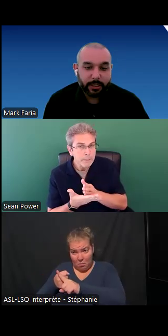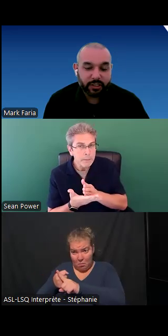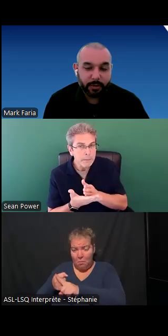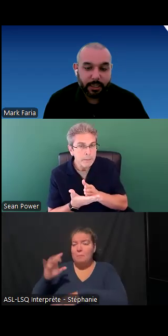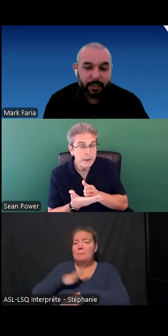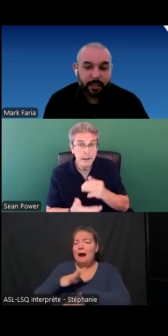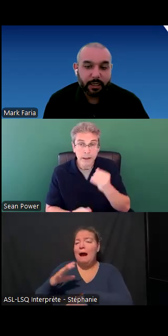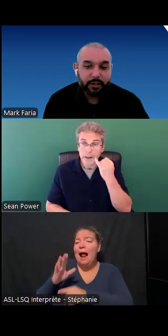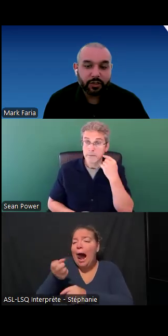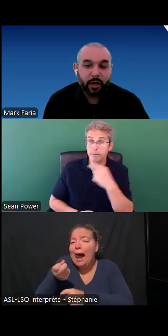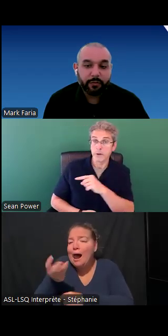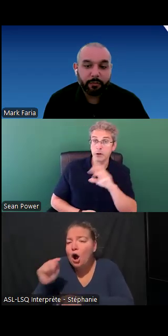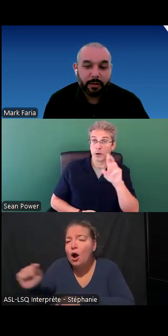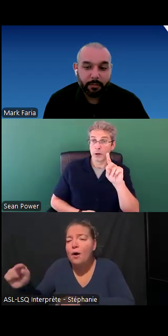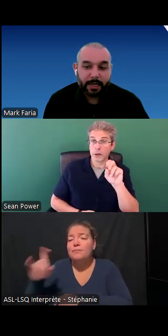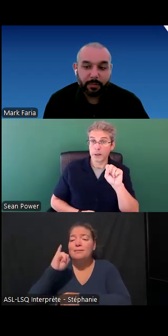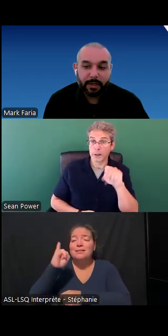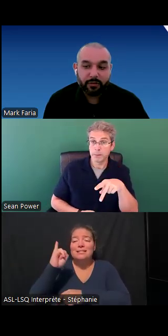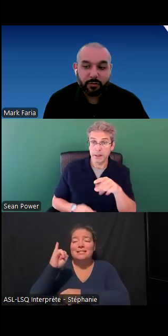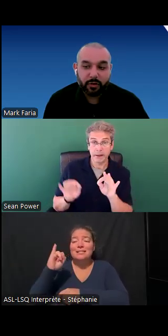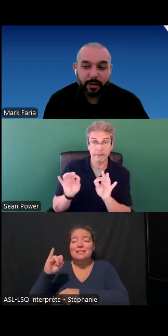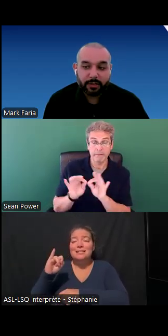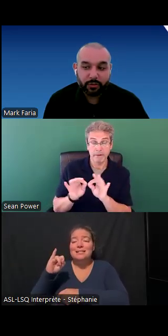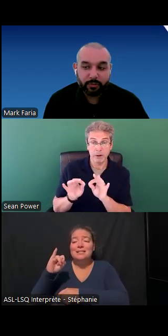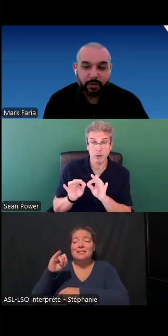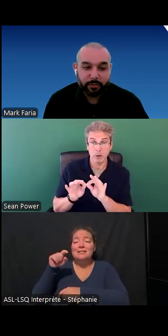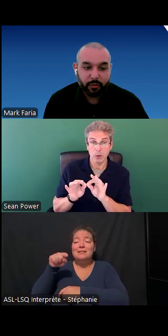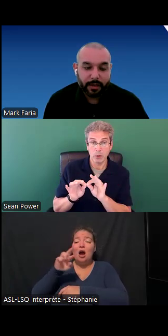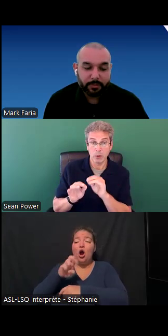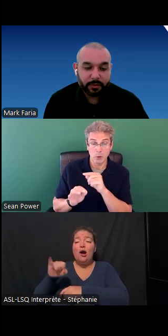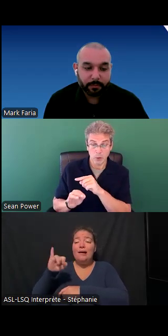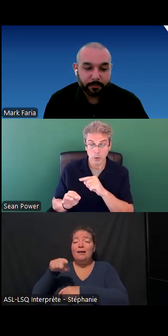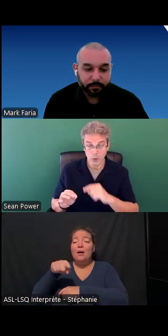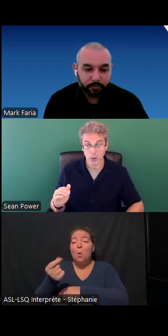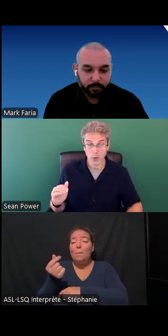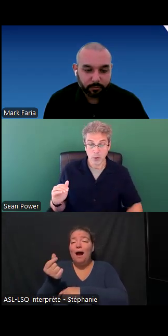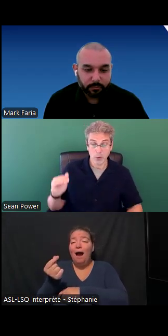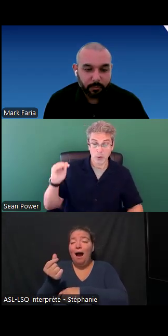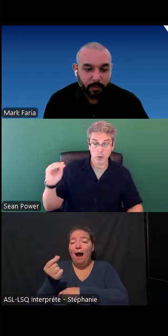the RDSP does not impact payments from Quebec's social benefit programs.